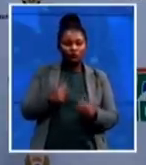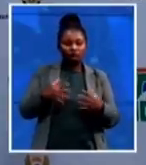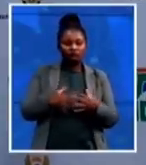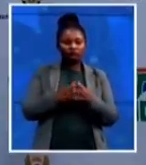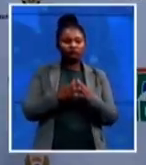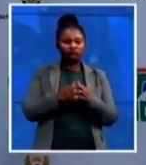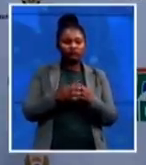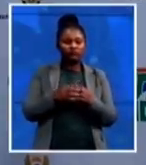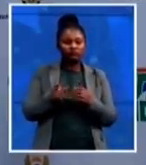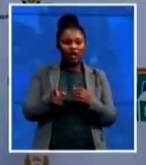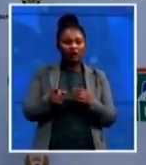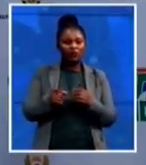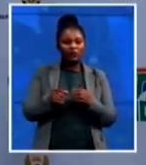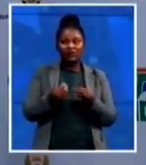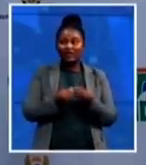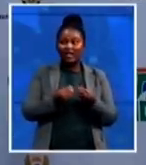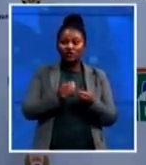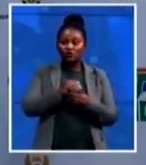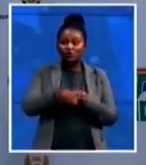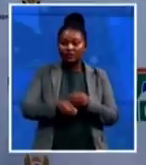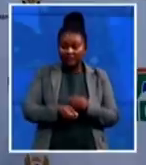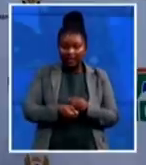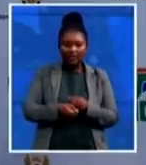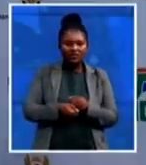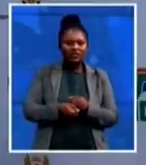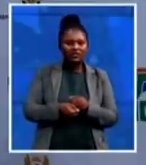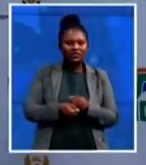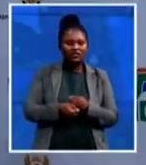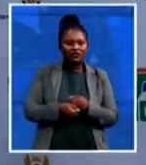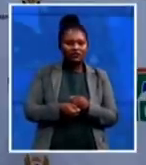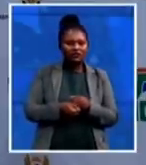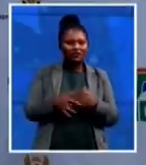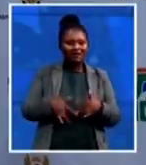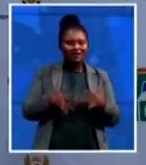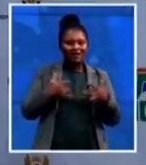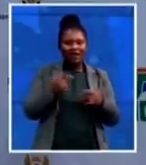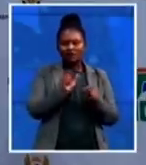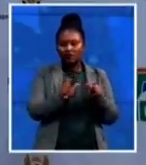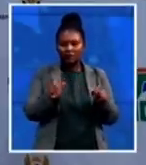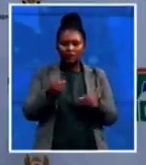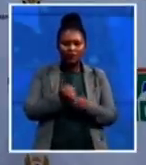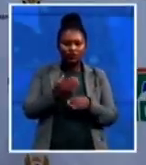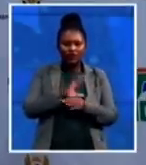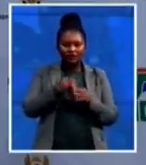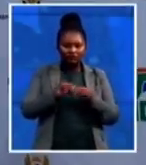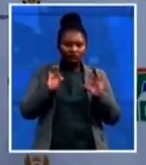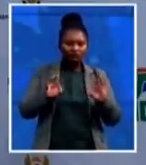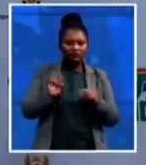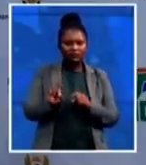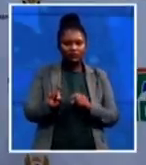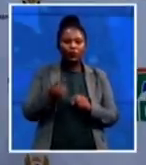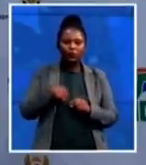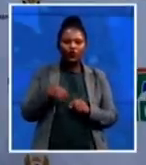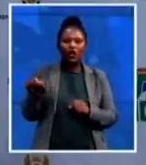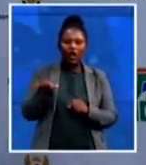protect initiatives that ensure livelihood is sustained. So we'll come back to you when we are very clear exactly